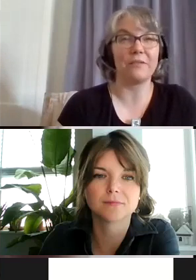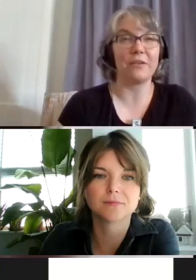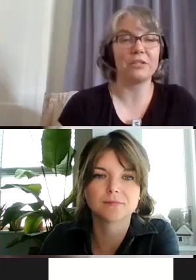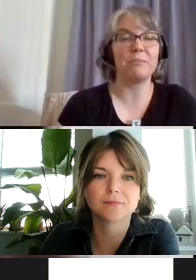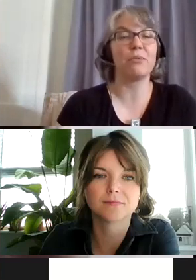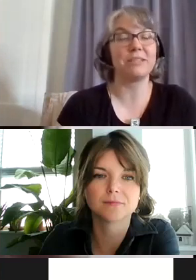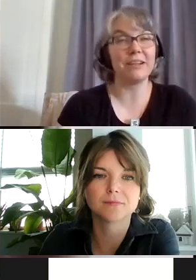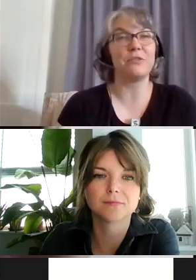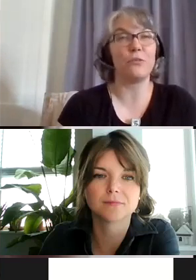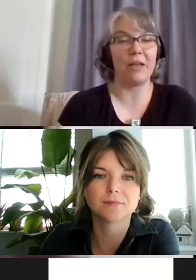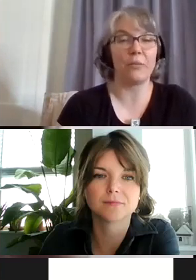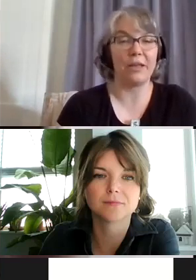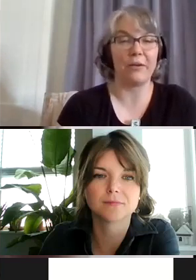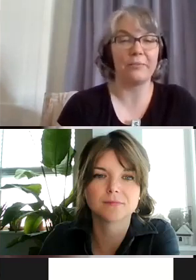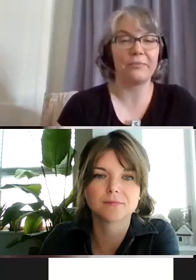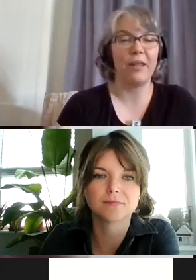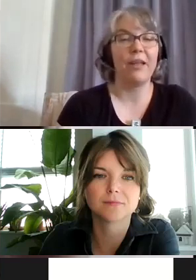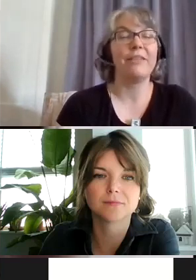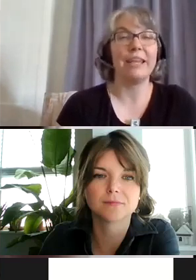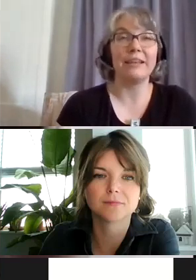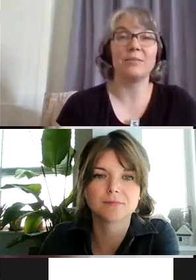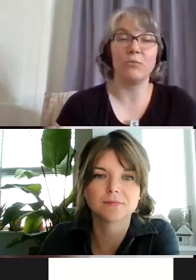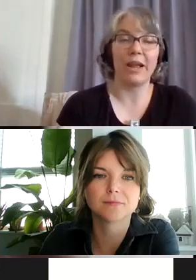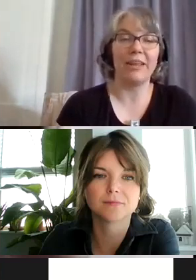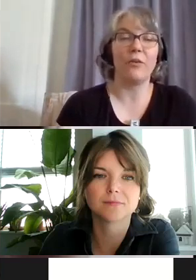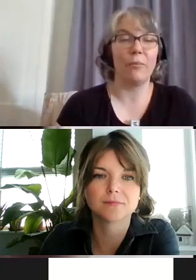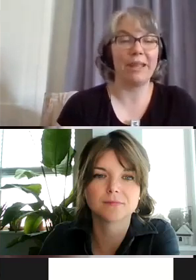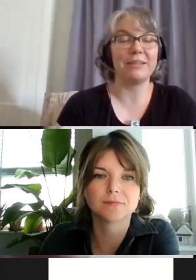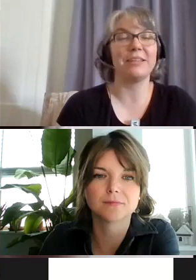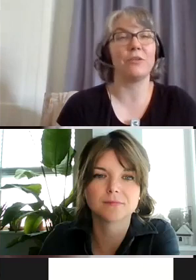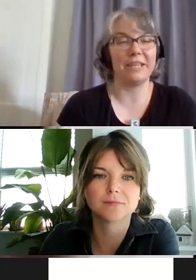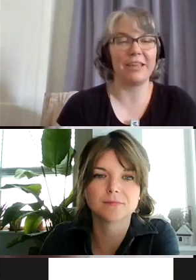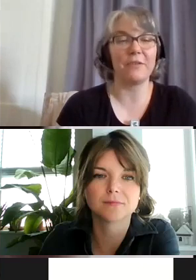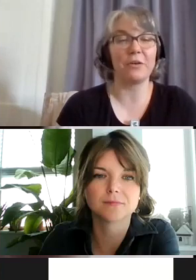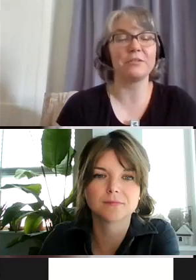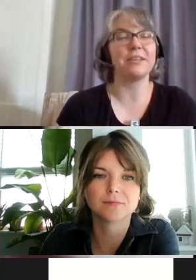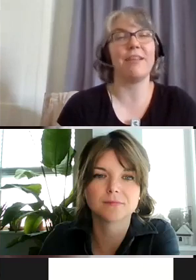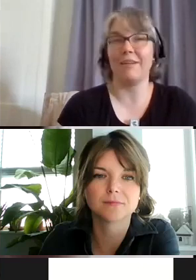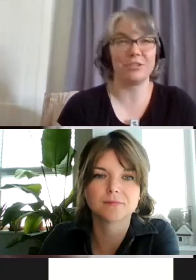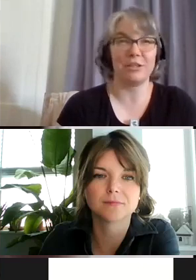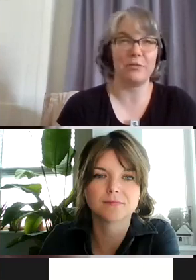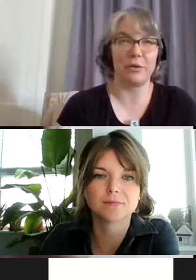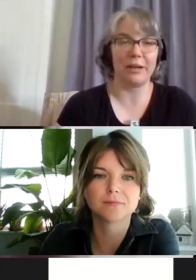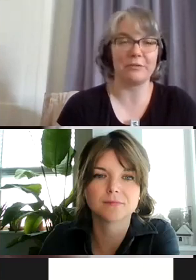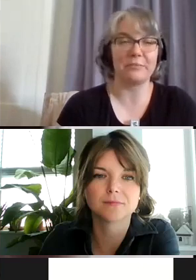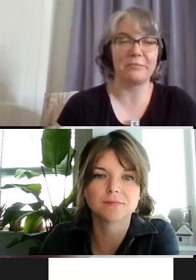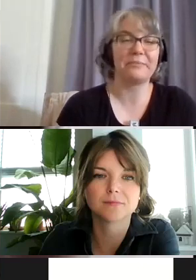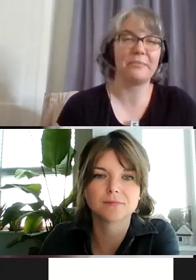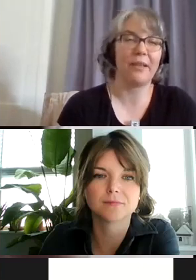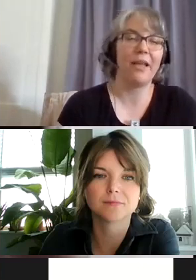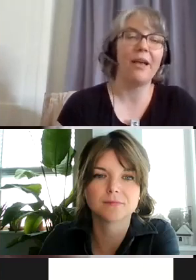her offer to be productive while they were here. They needed to be writing or painting or taking photos and not just loafing